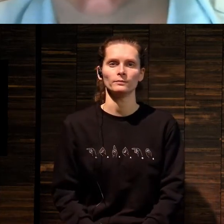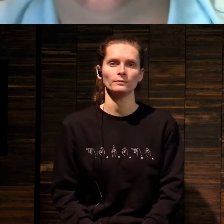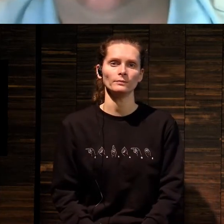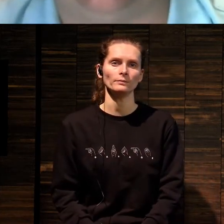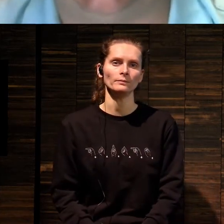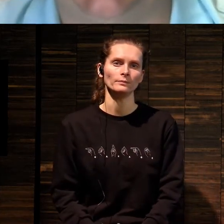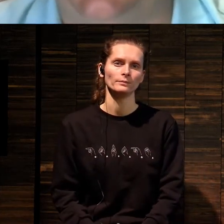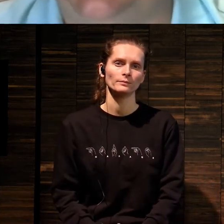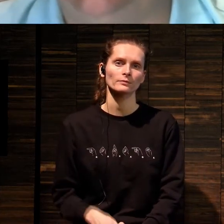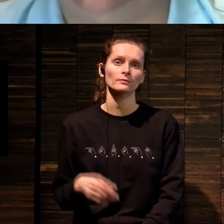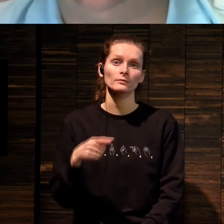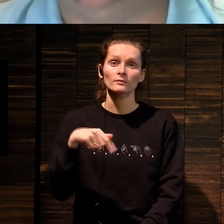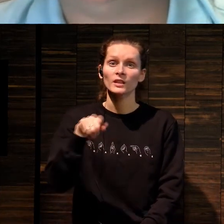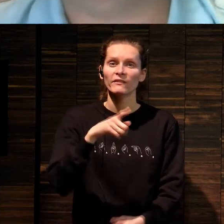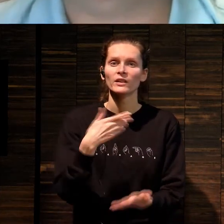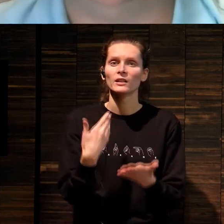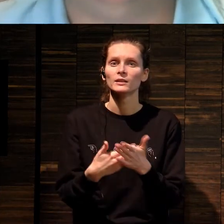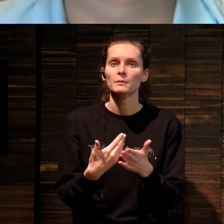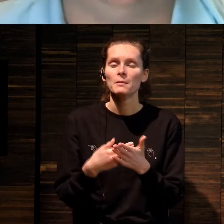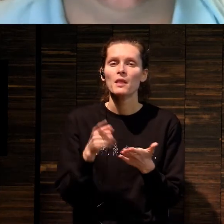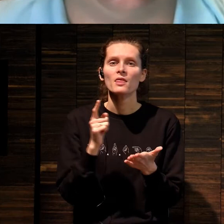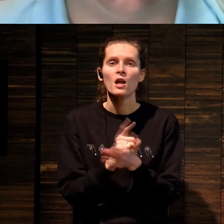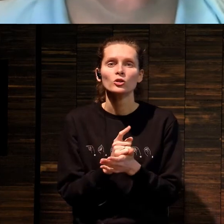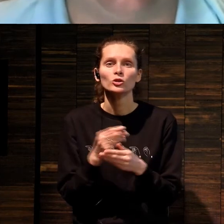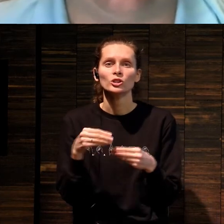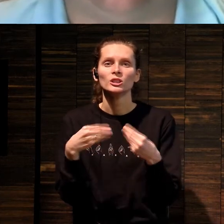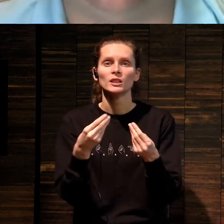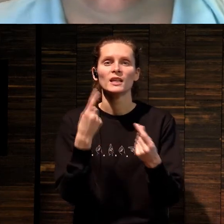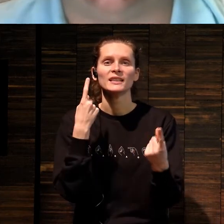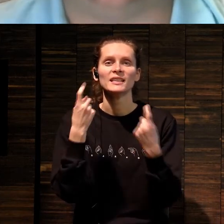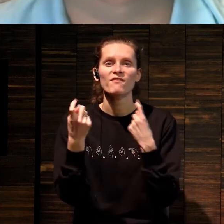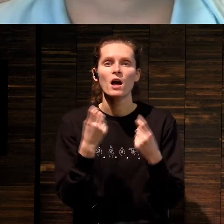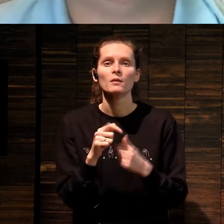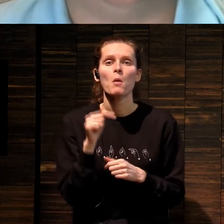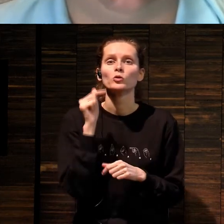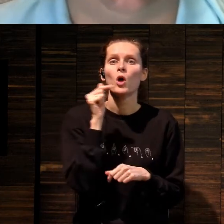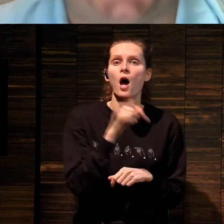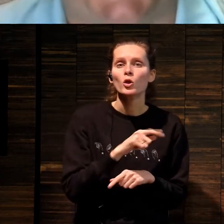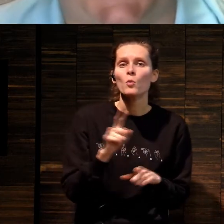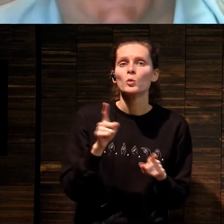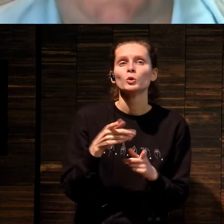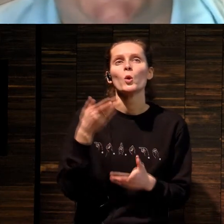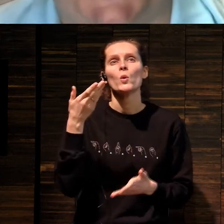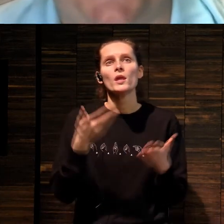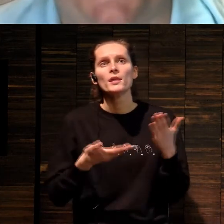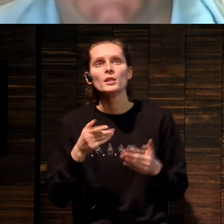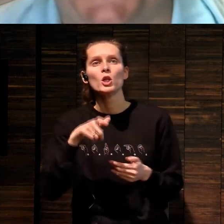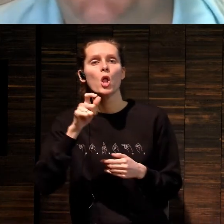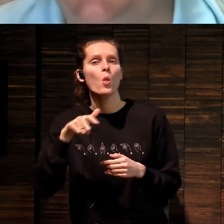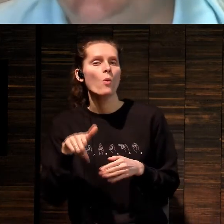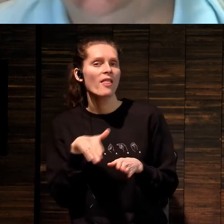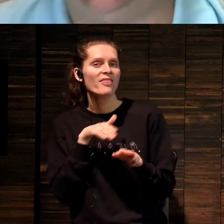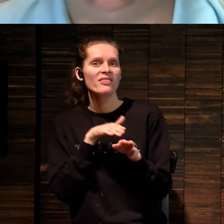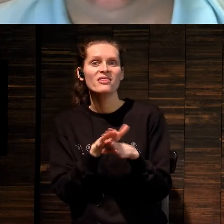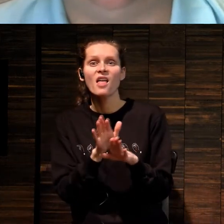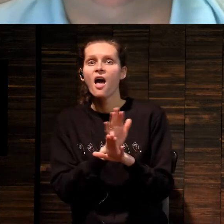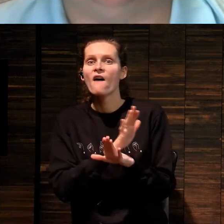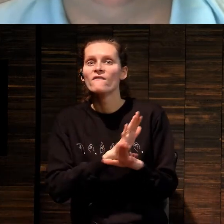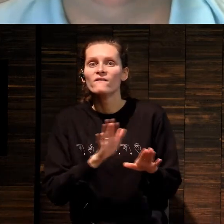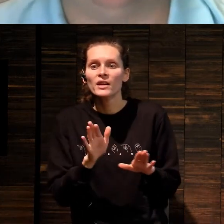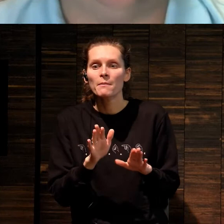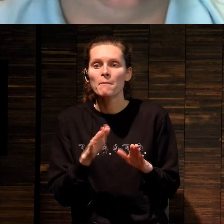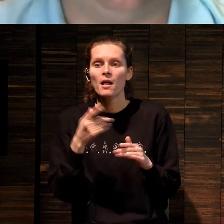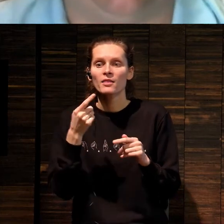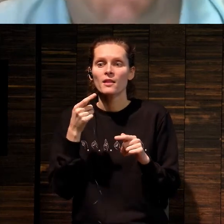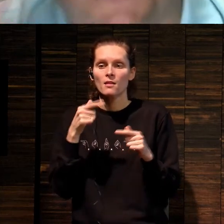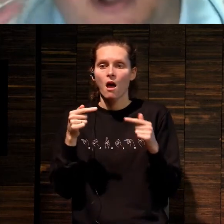providing this information. It's just really helpful in keeping people from getting lost or not understanding what they're supposed to do. So this is helpful for